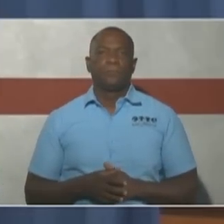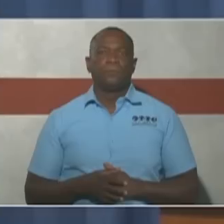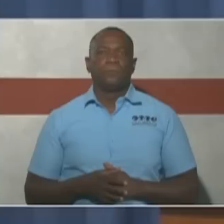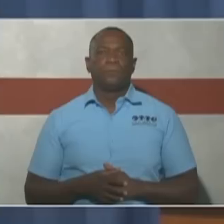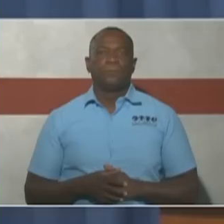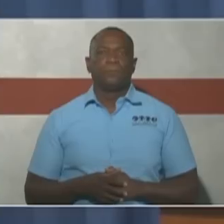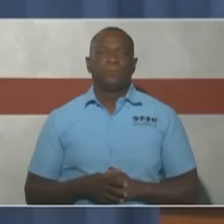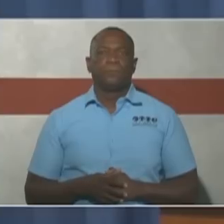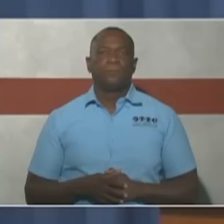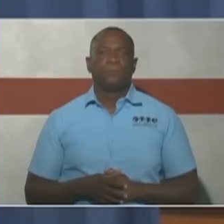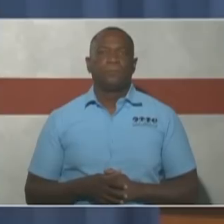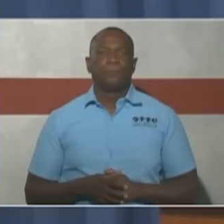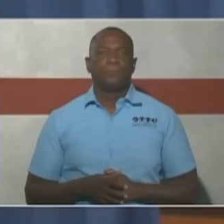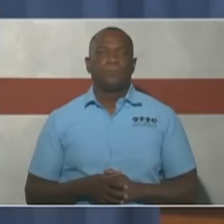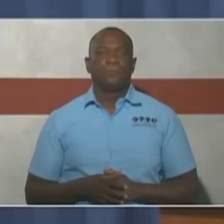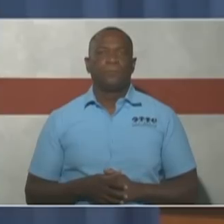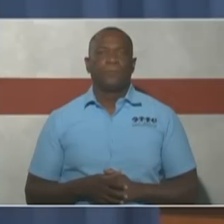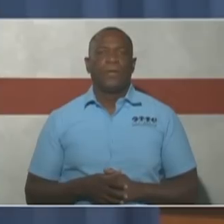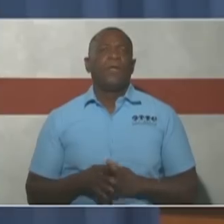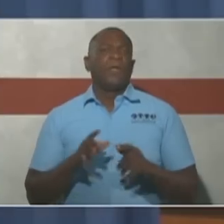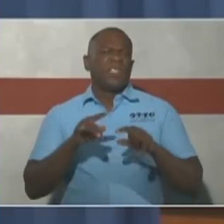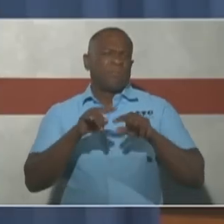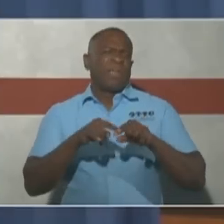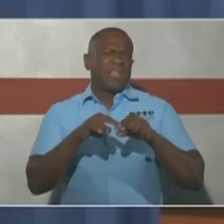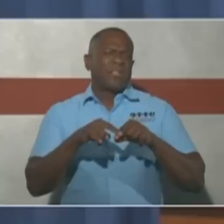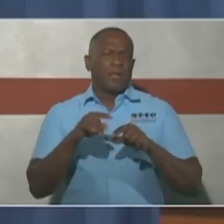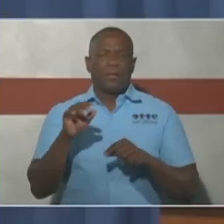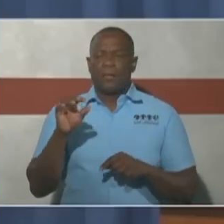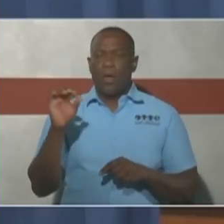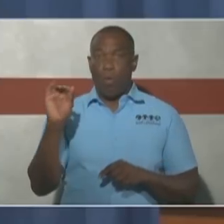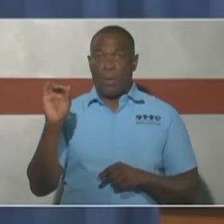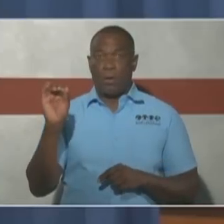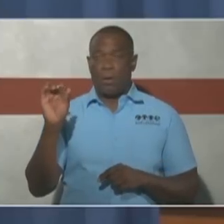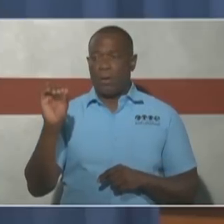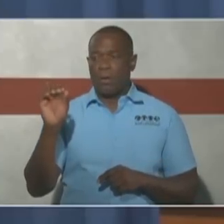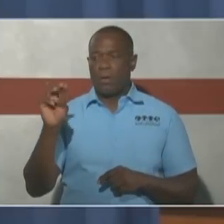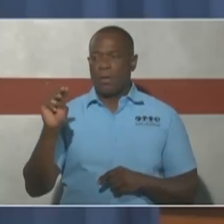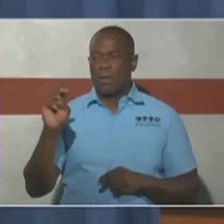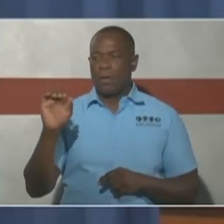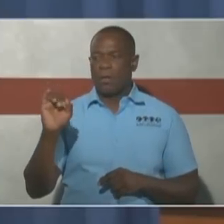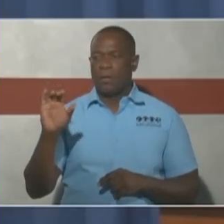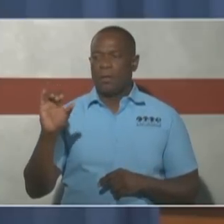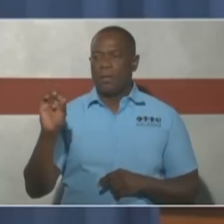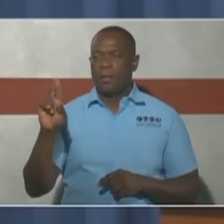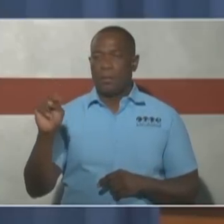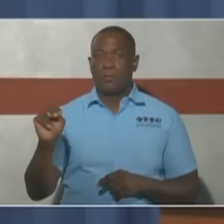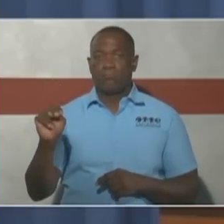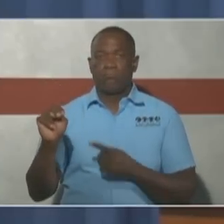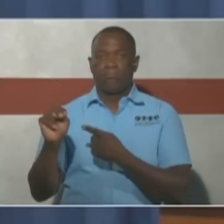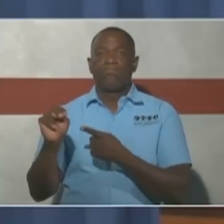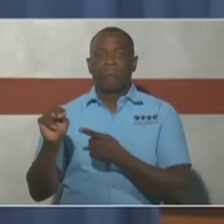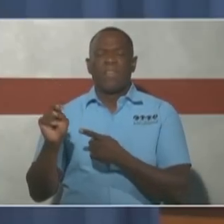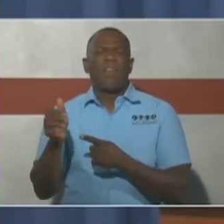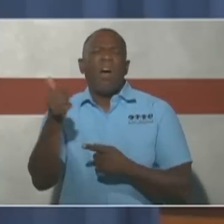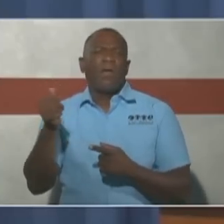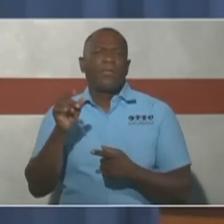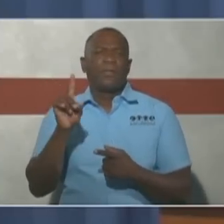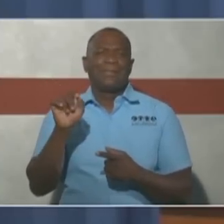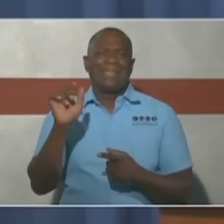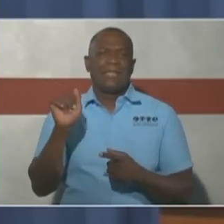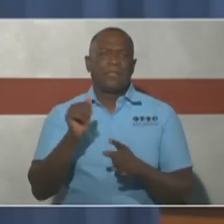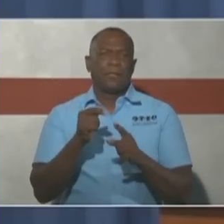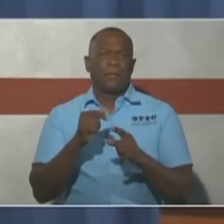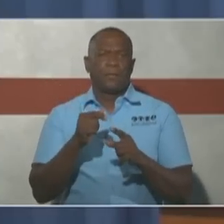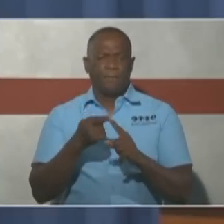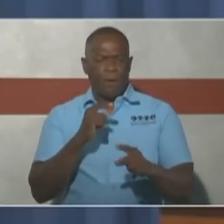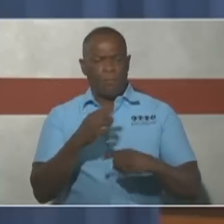So there's 2 ways you could get out of quarantine. Either you wait the 10 days, and if you are symptomatic from the date of first development of symptoms for 10